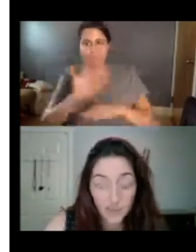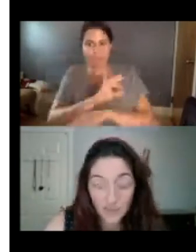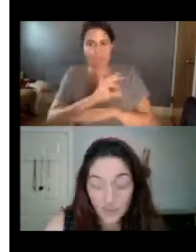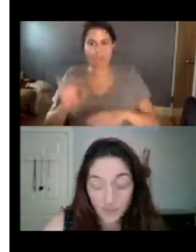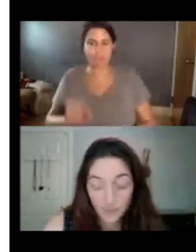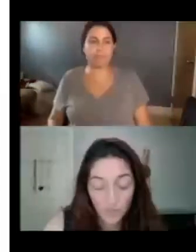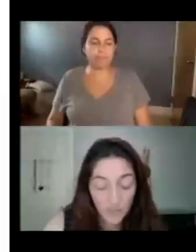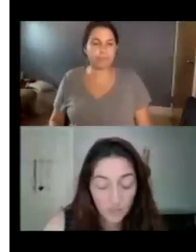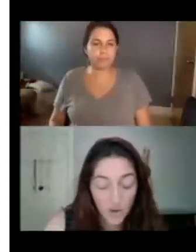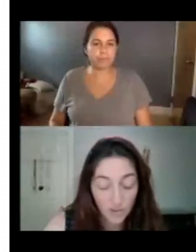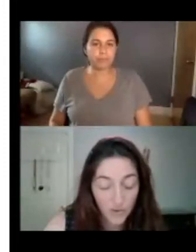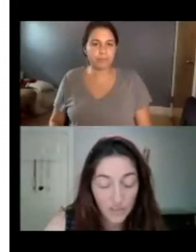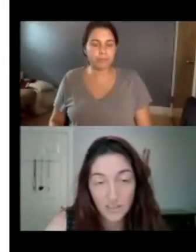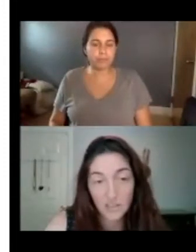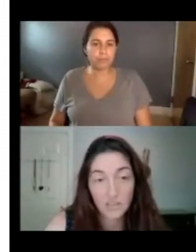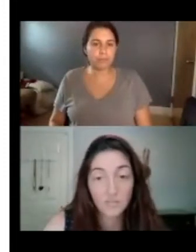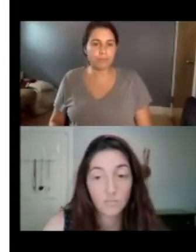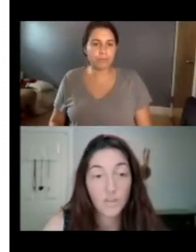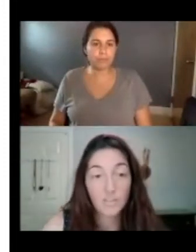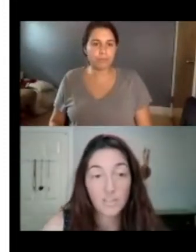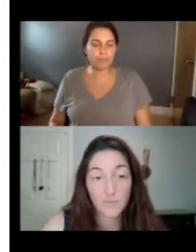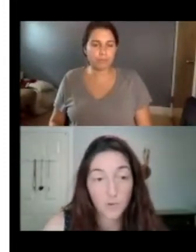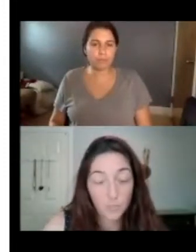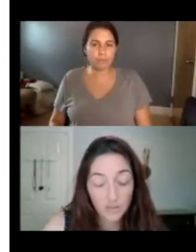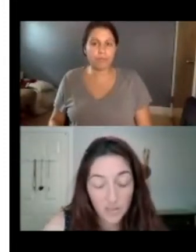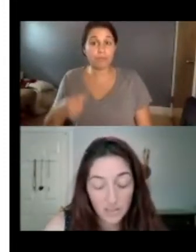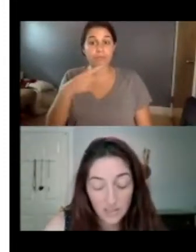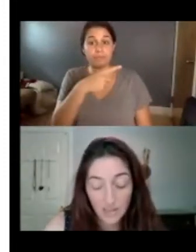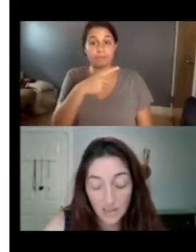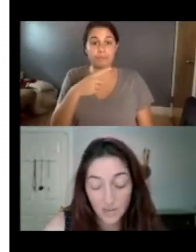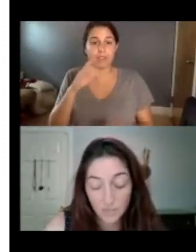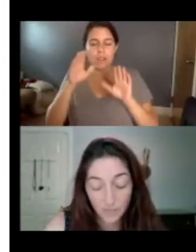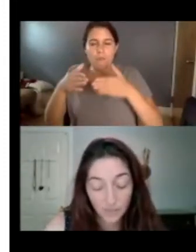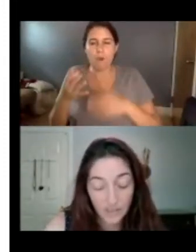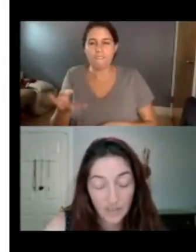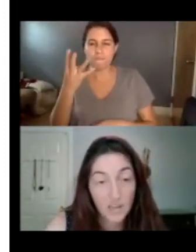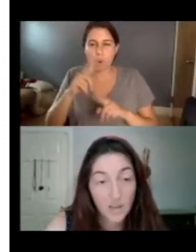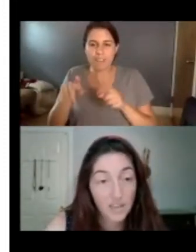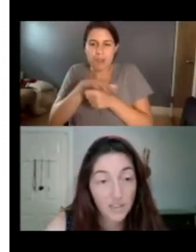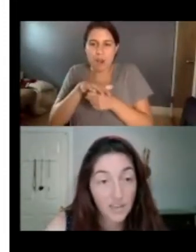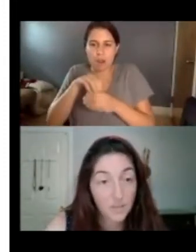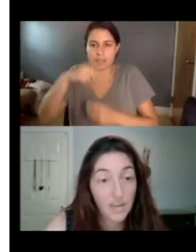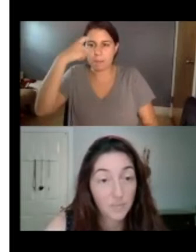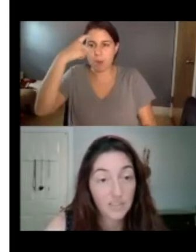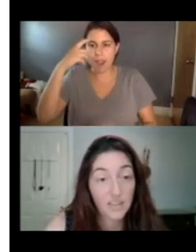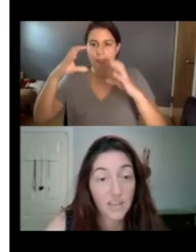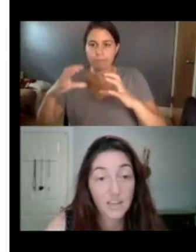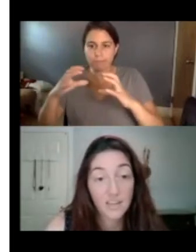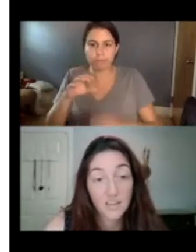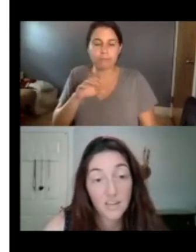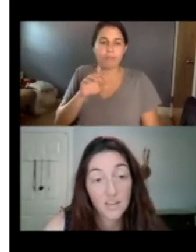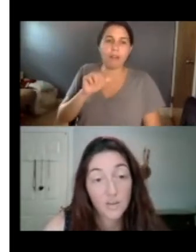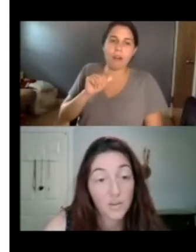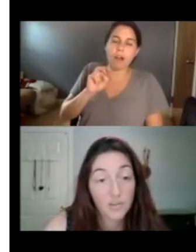So this model focuses largely on 4 brain regions, the amygdala and hippocampus, and